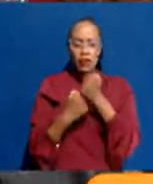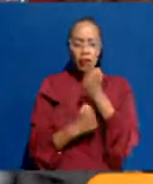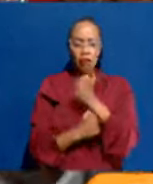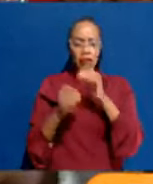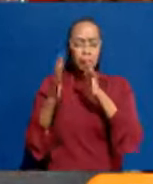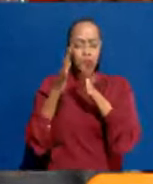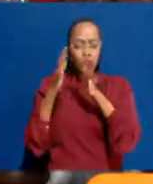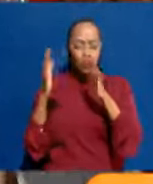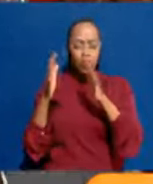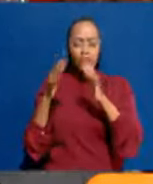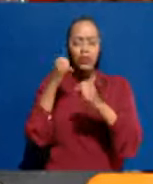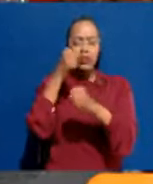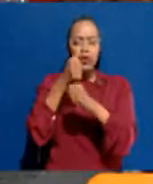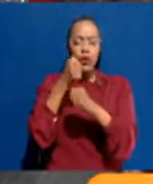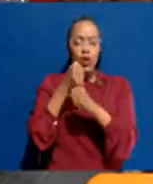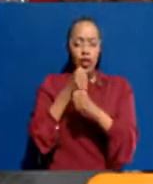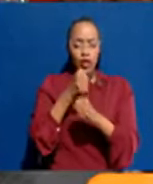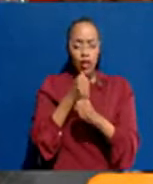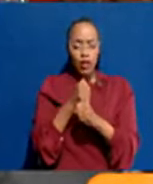of working.